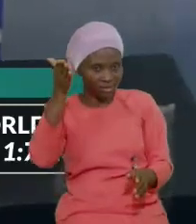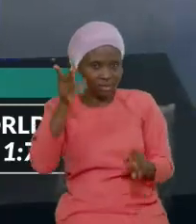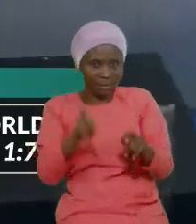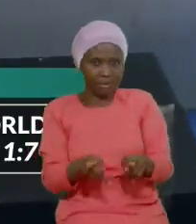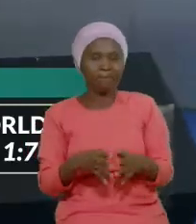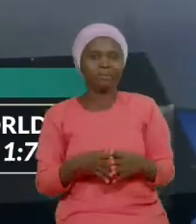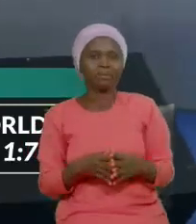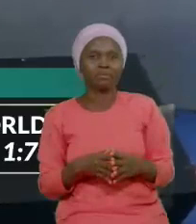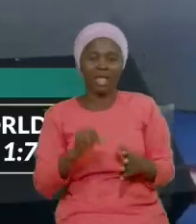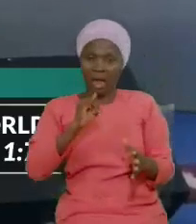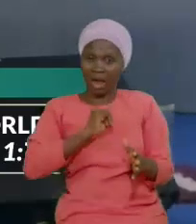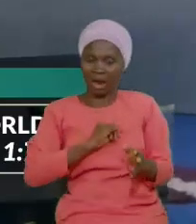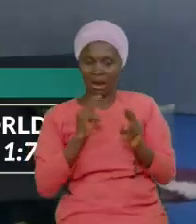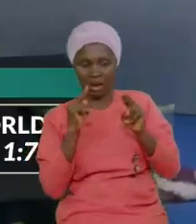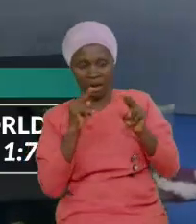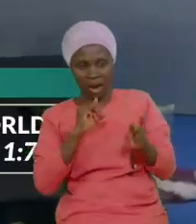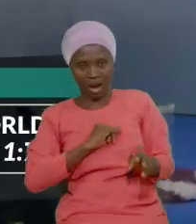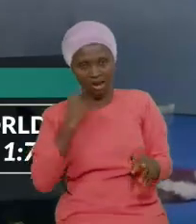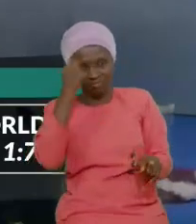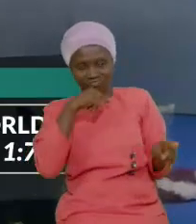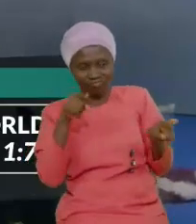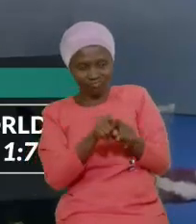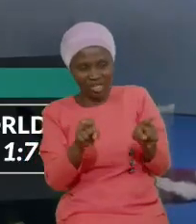I look like Miss So-and-so.